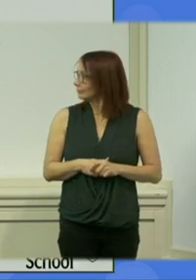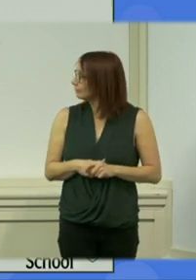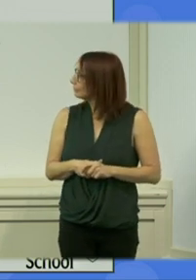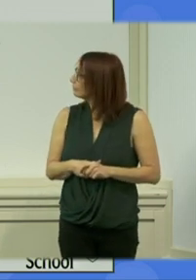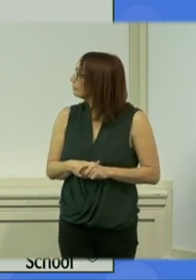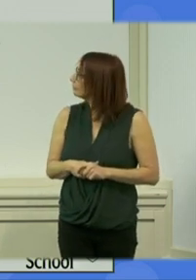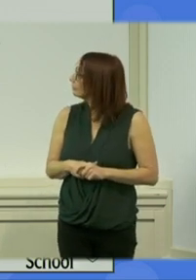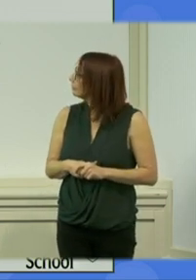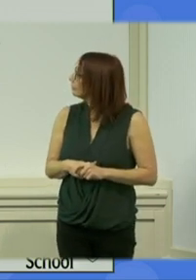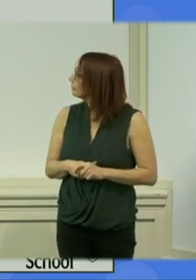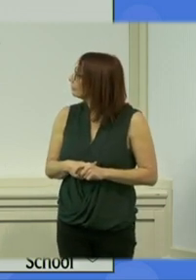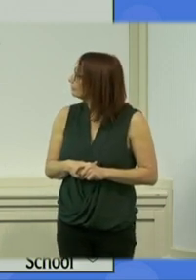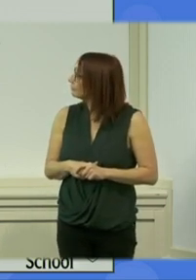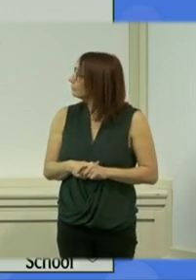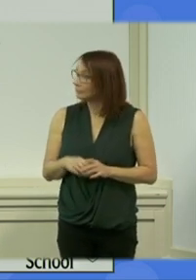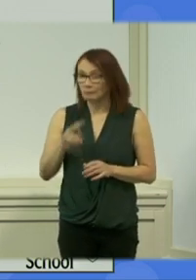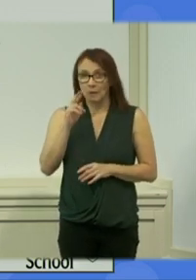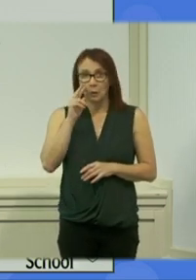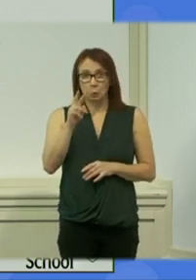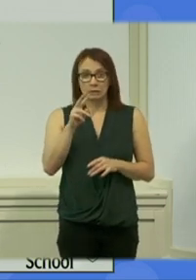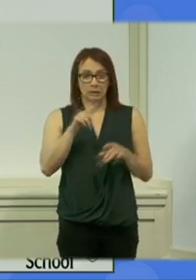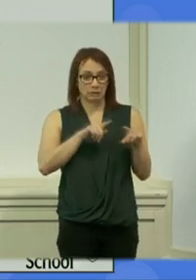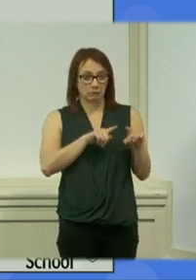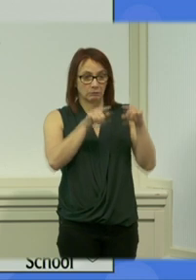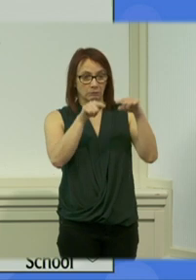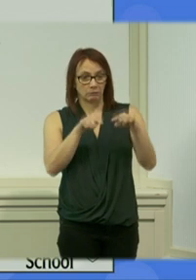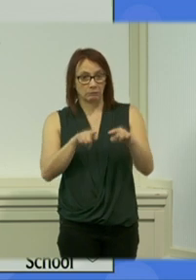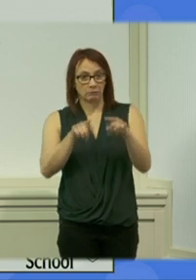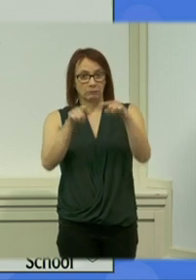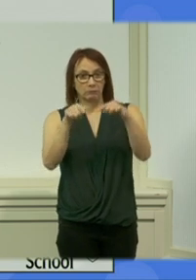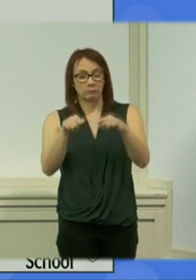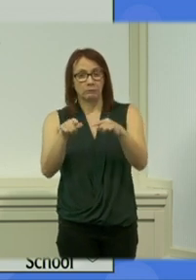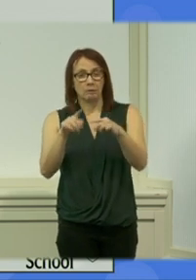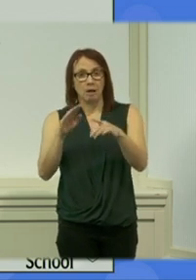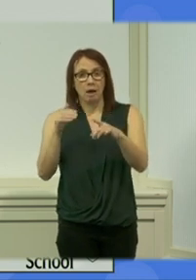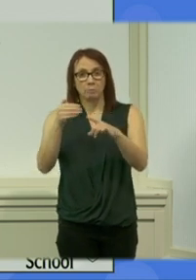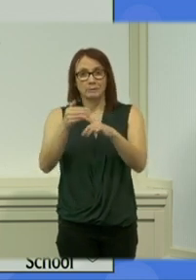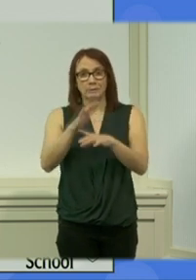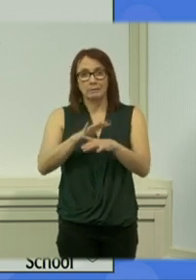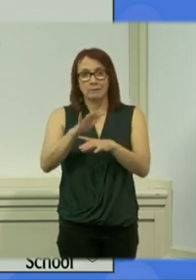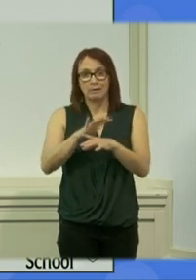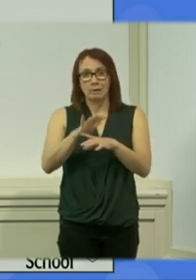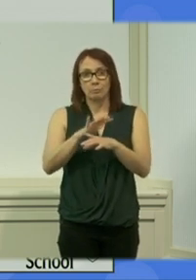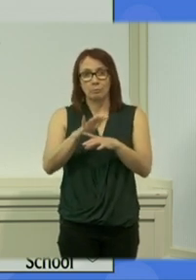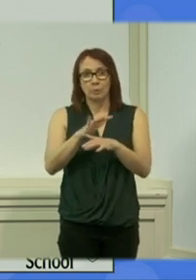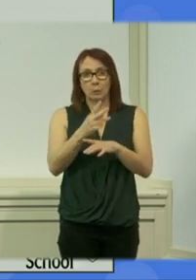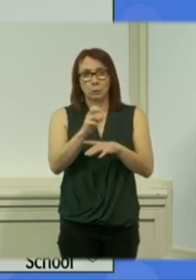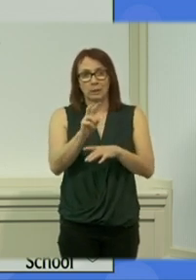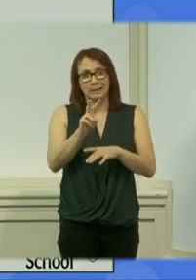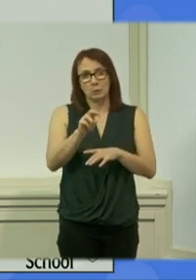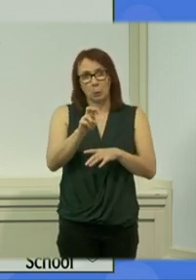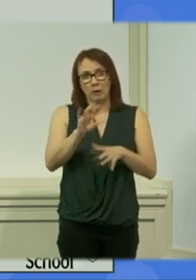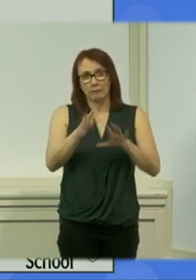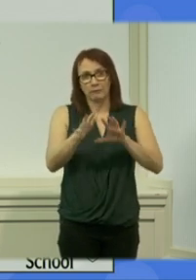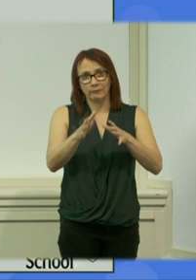Now you'll see that they stay fairly close together up until about 2011-12 or